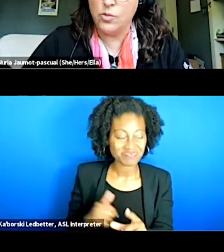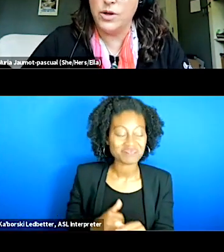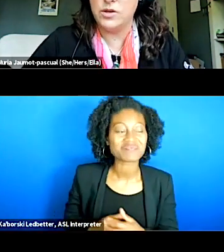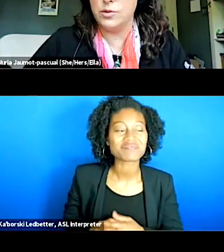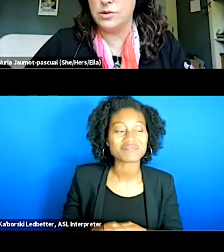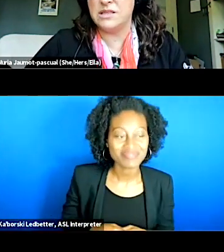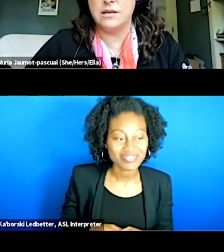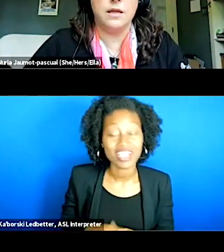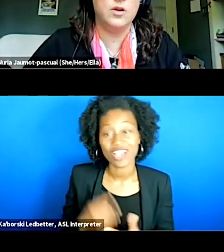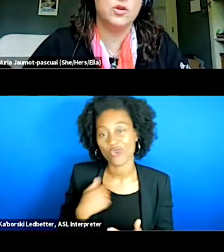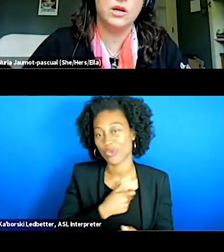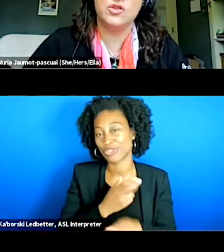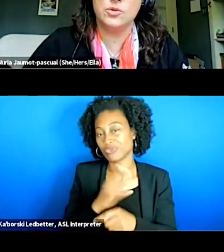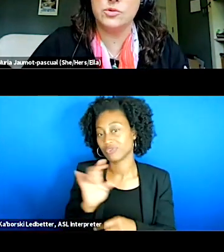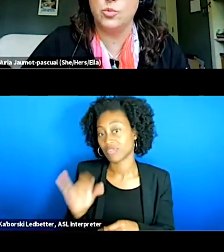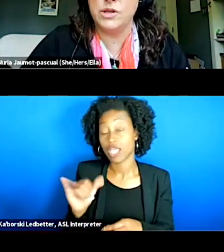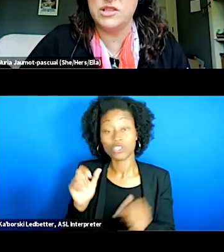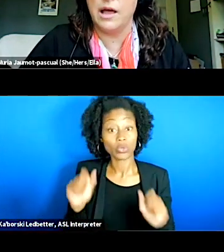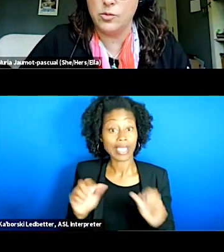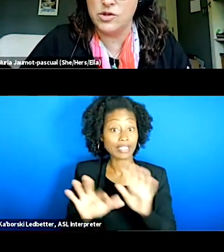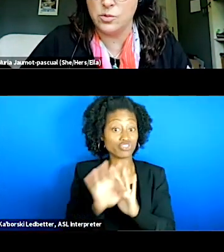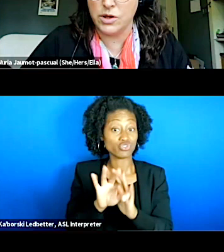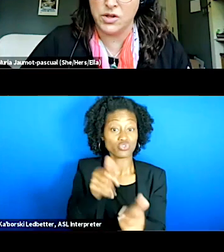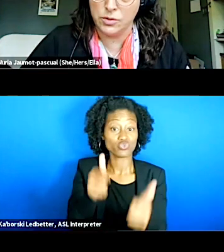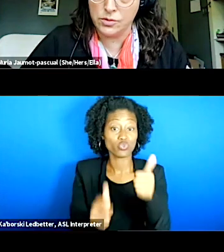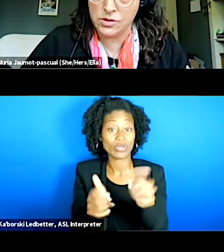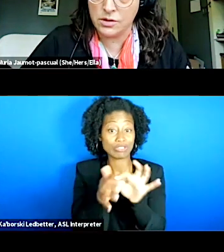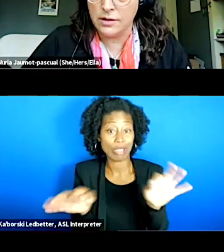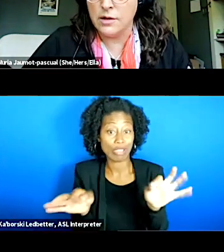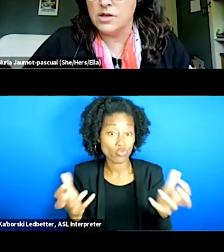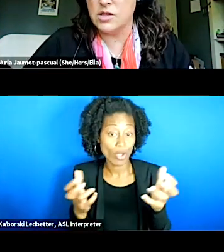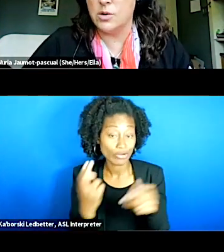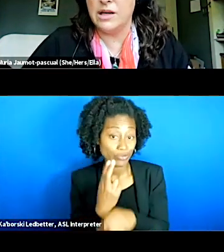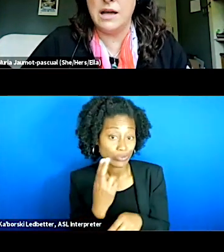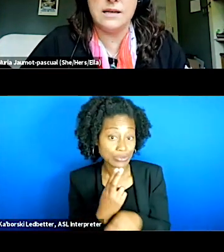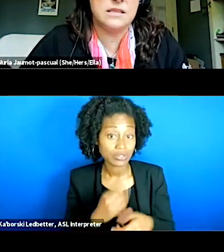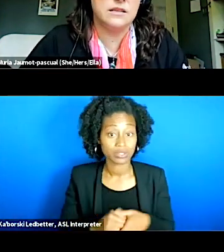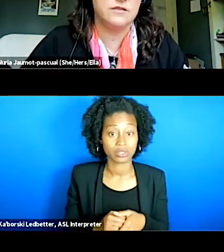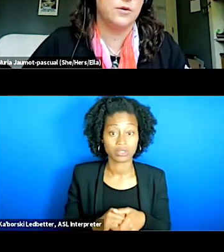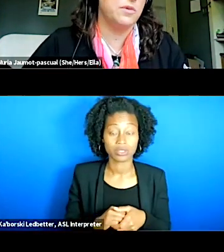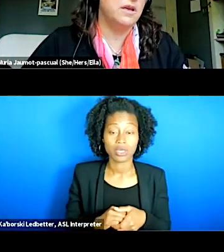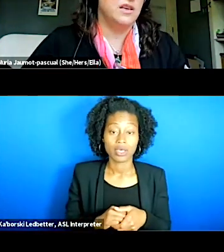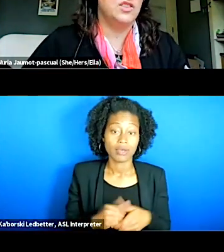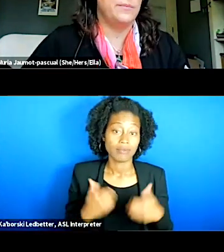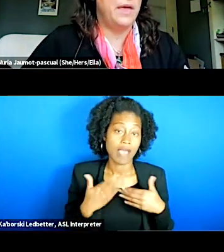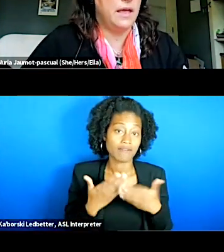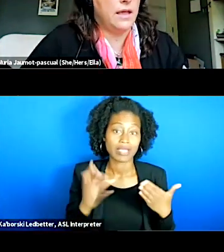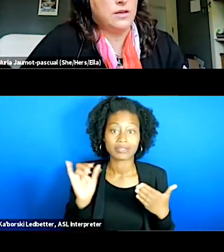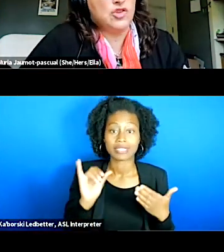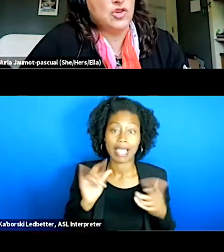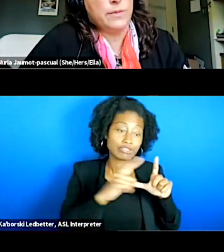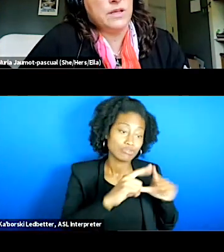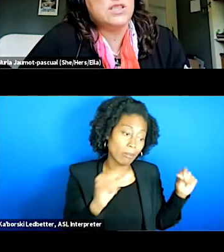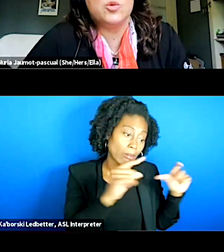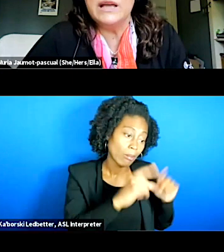That we used, and you can choose which language you want to use. So it has things from